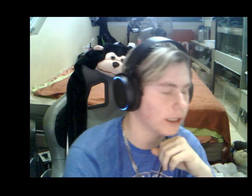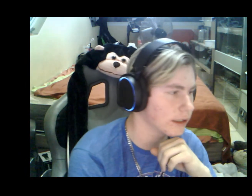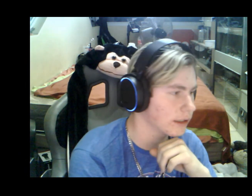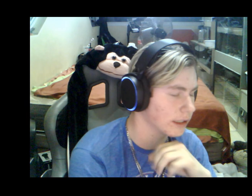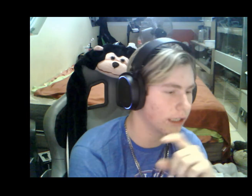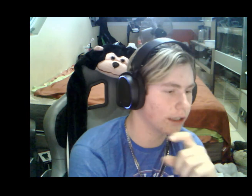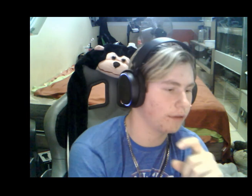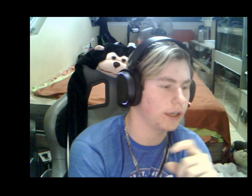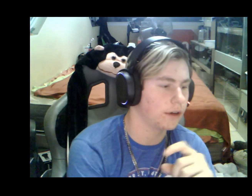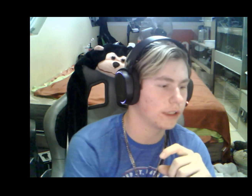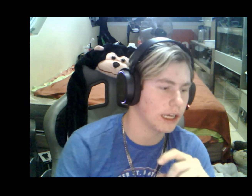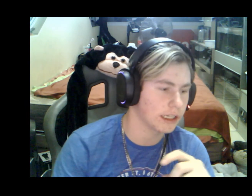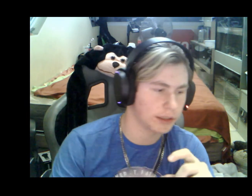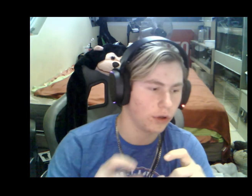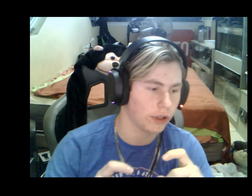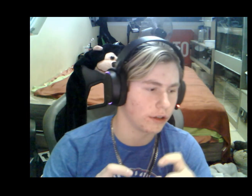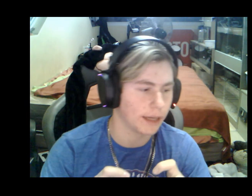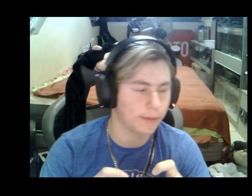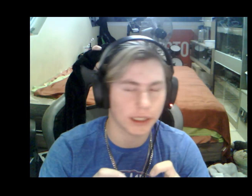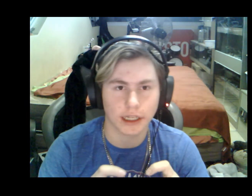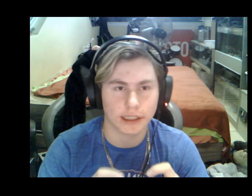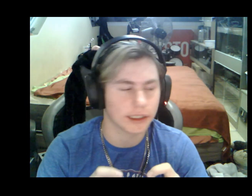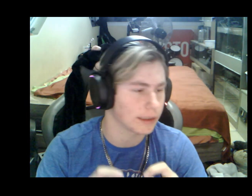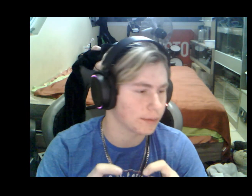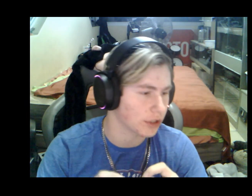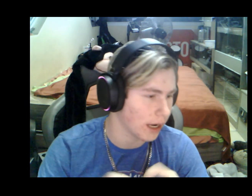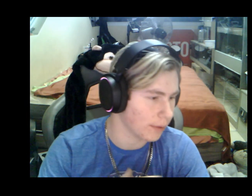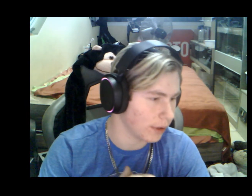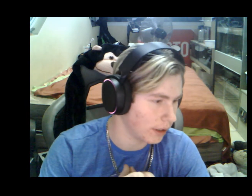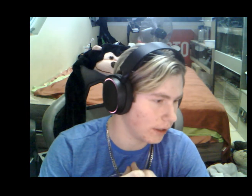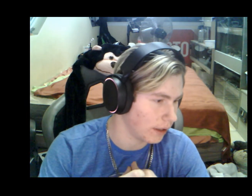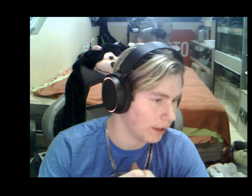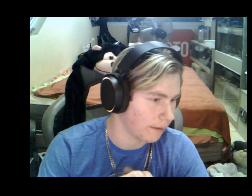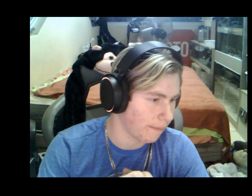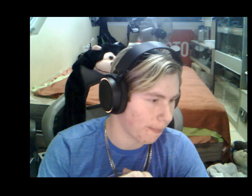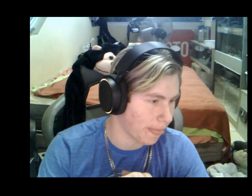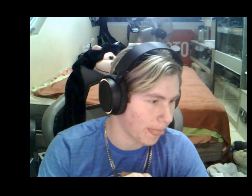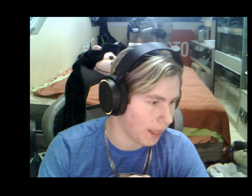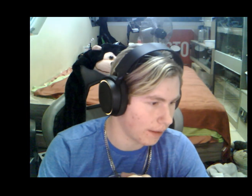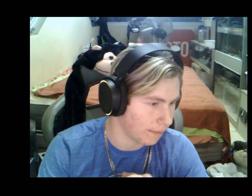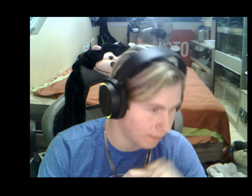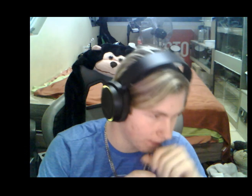look, there's just under the video, there's like a small little red button that says subscribe.